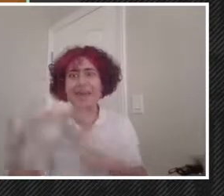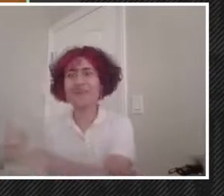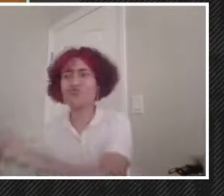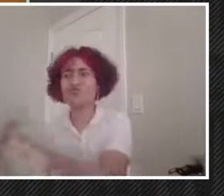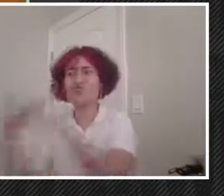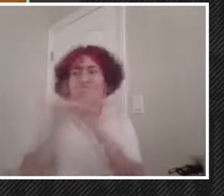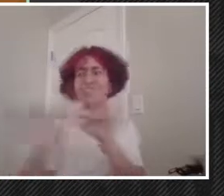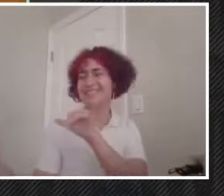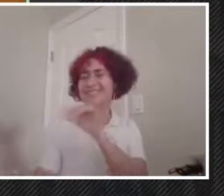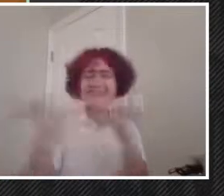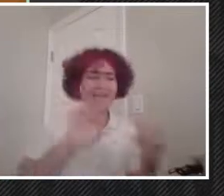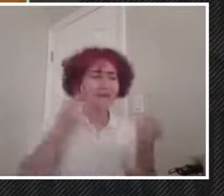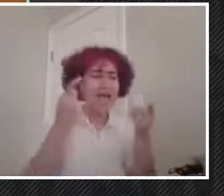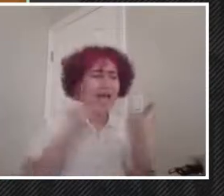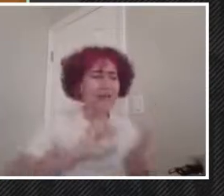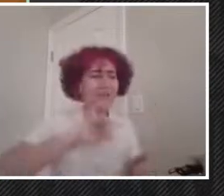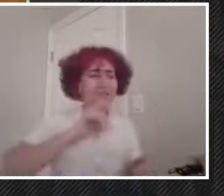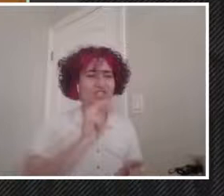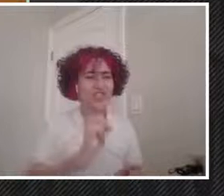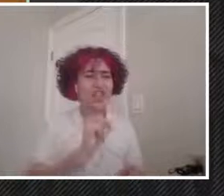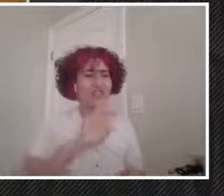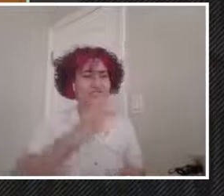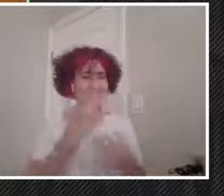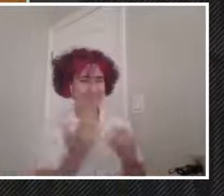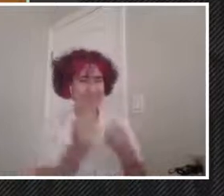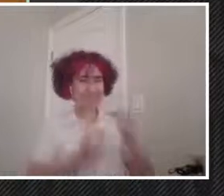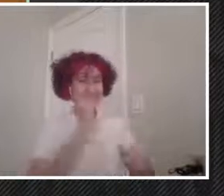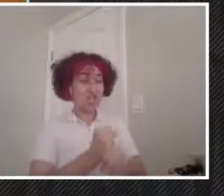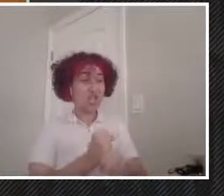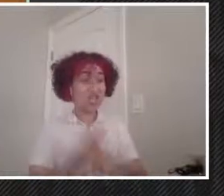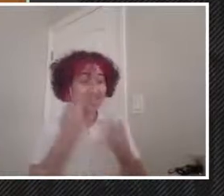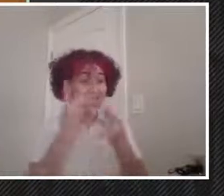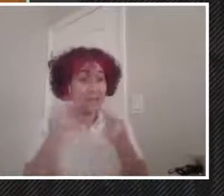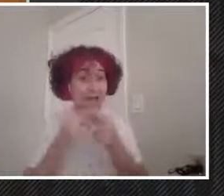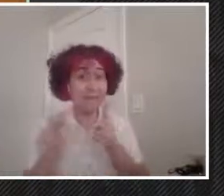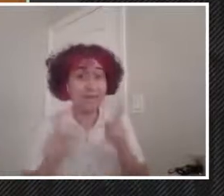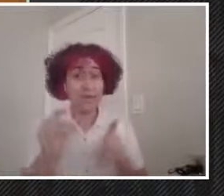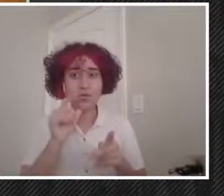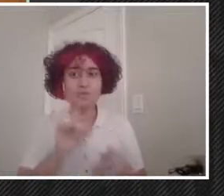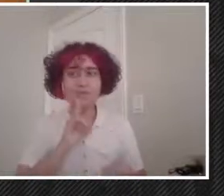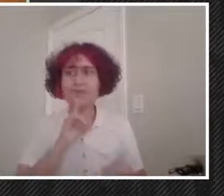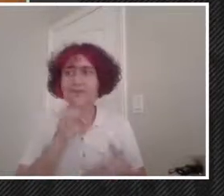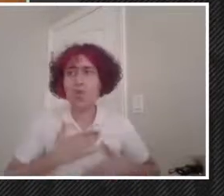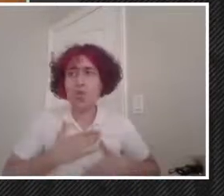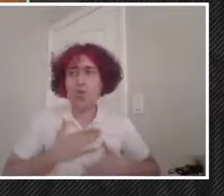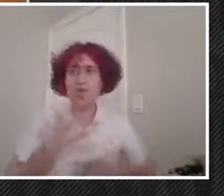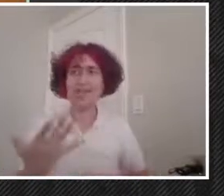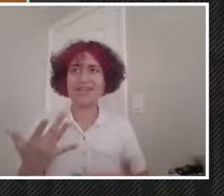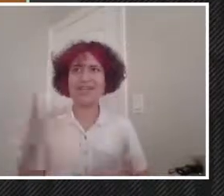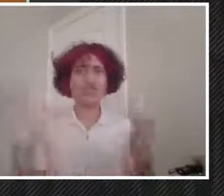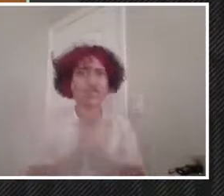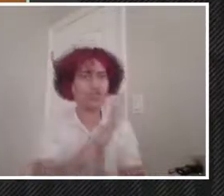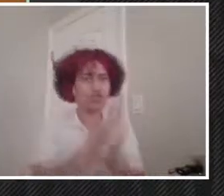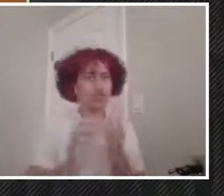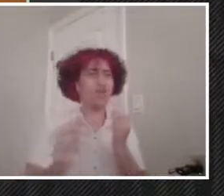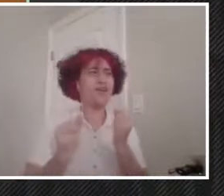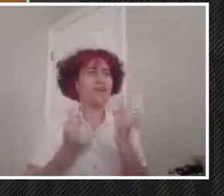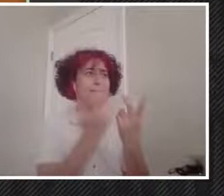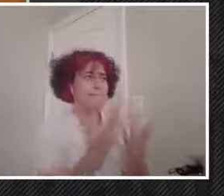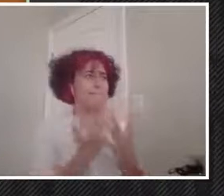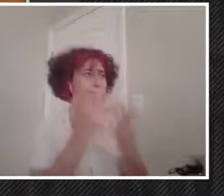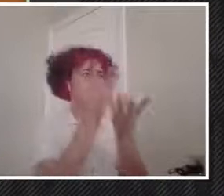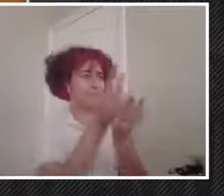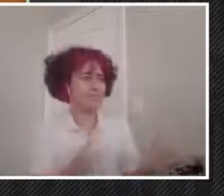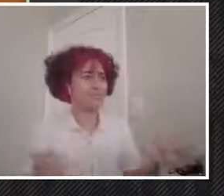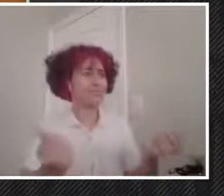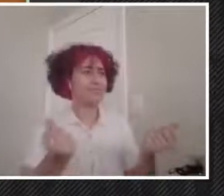folks would be willing to burn down, to destroy, to defile the seat of our American democracy simply because we want to open